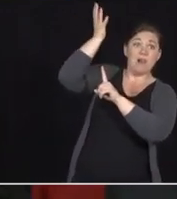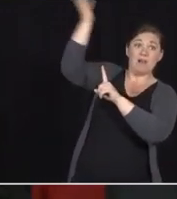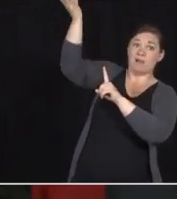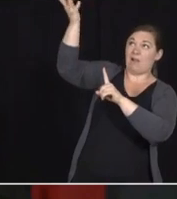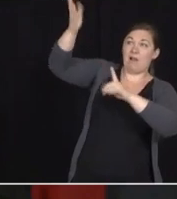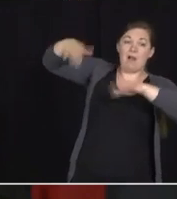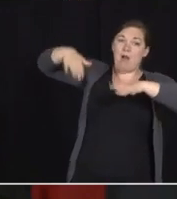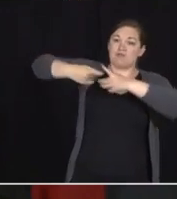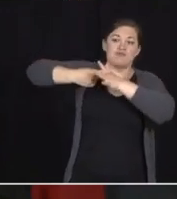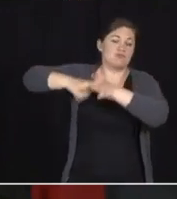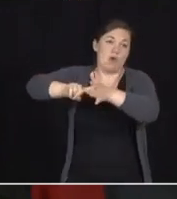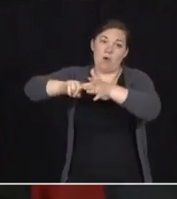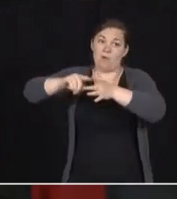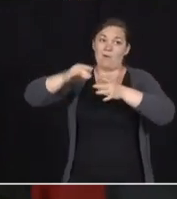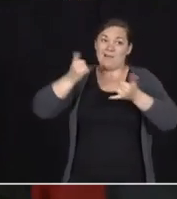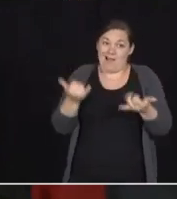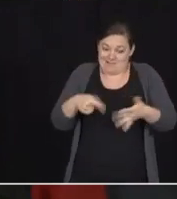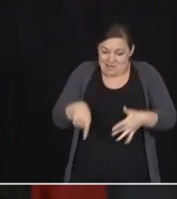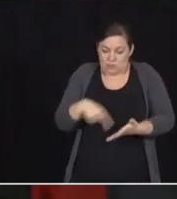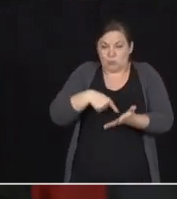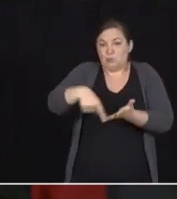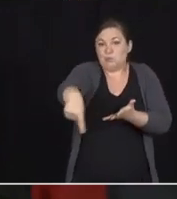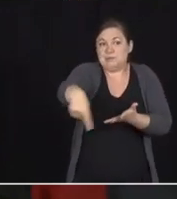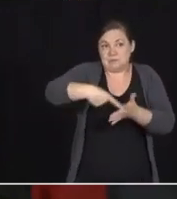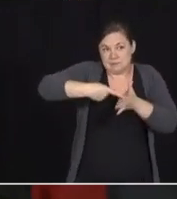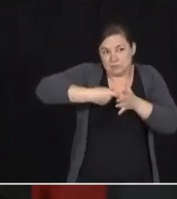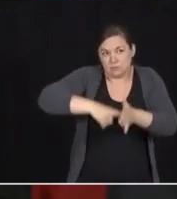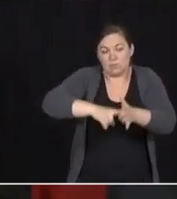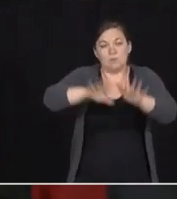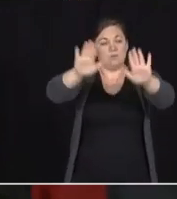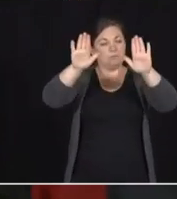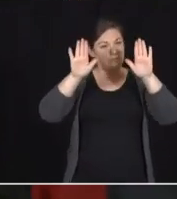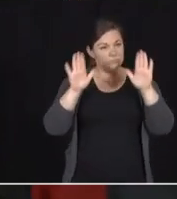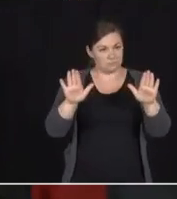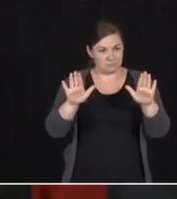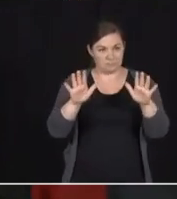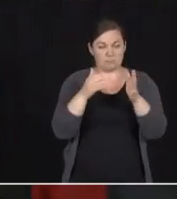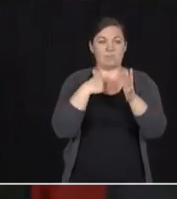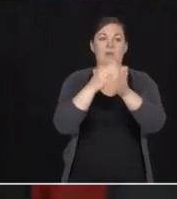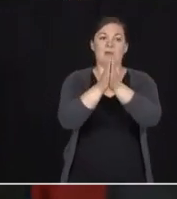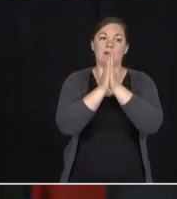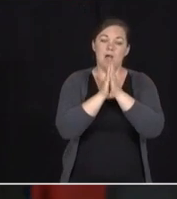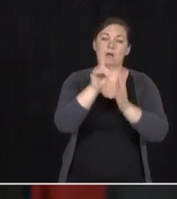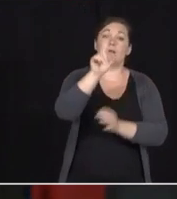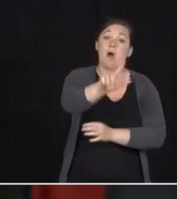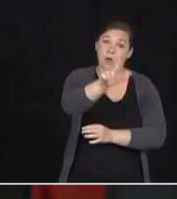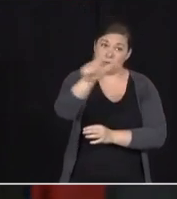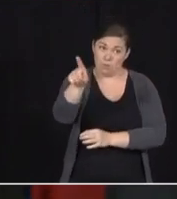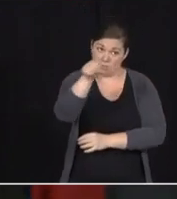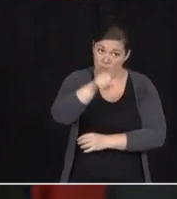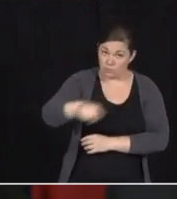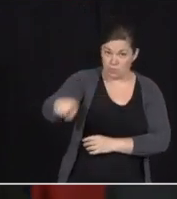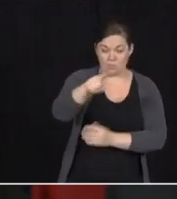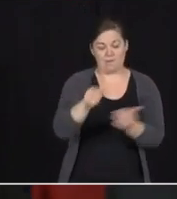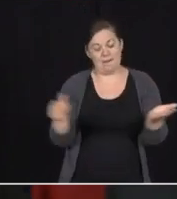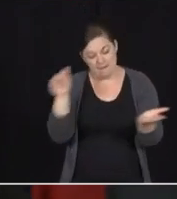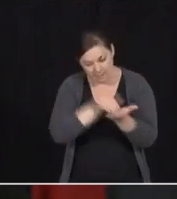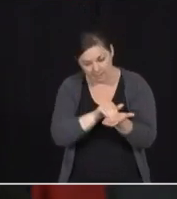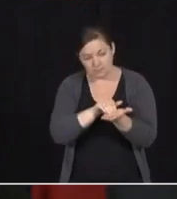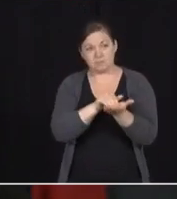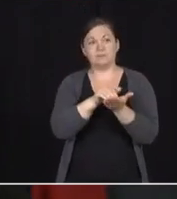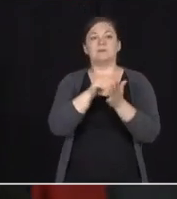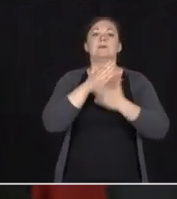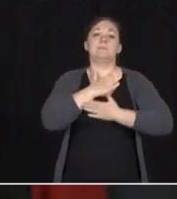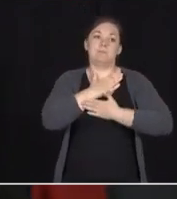week. And I can assure you, I'm asking the landlords again. We put close to, with the federal government, we put